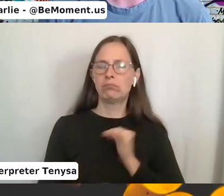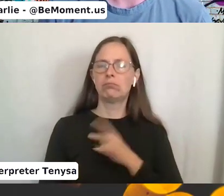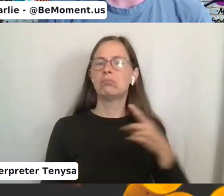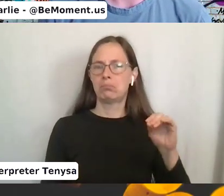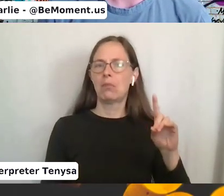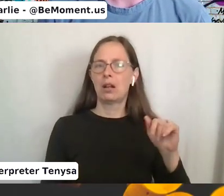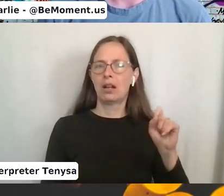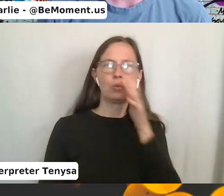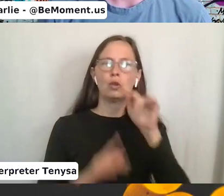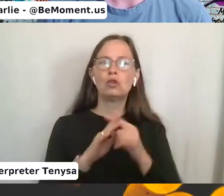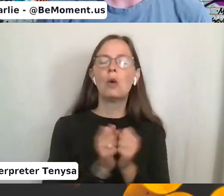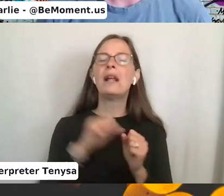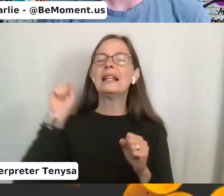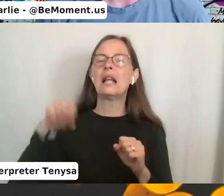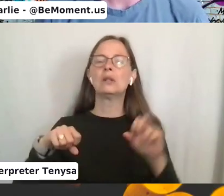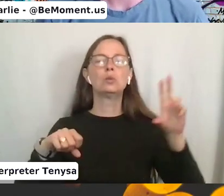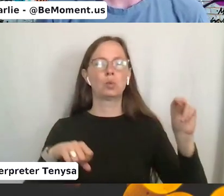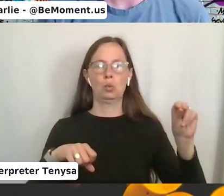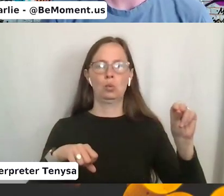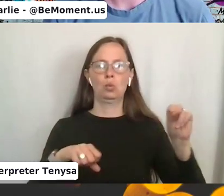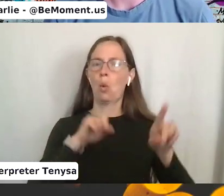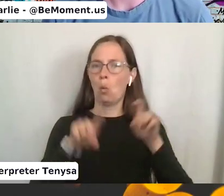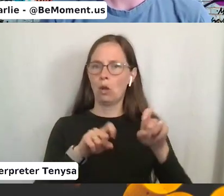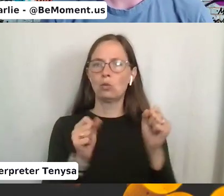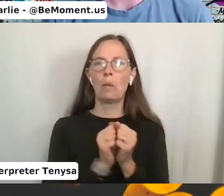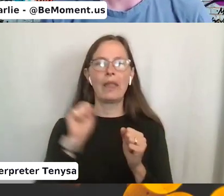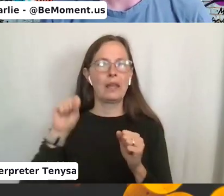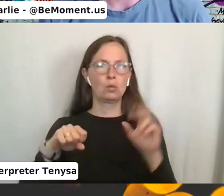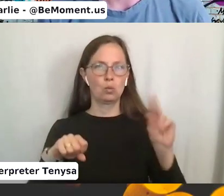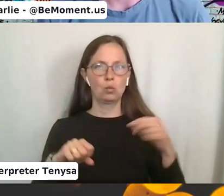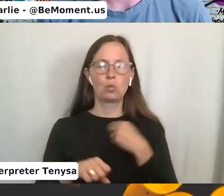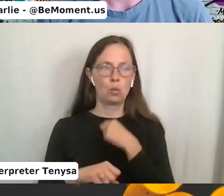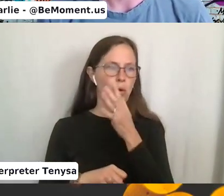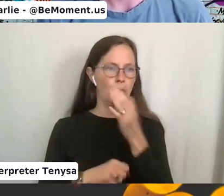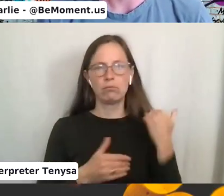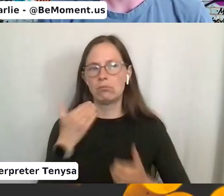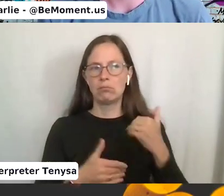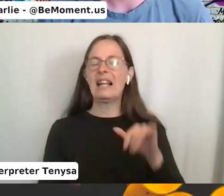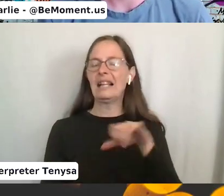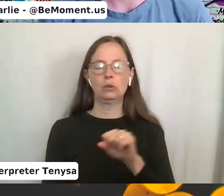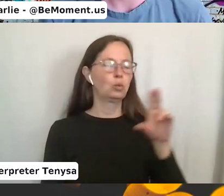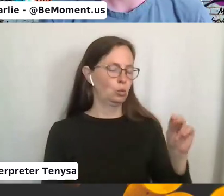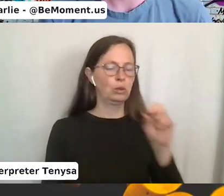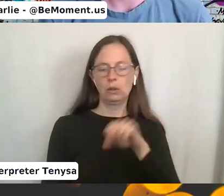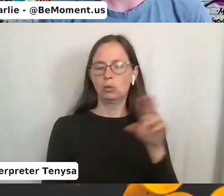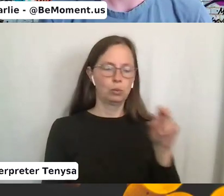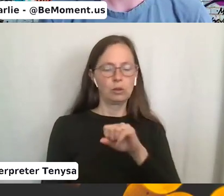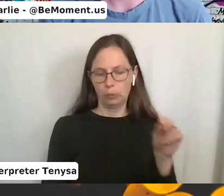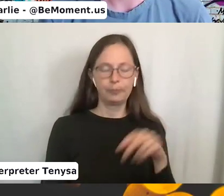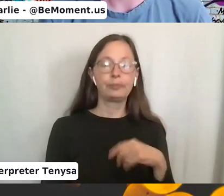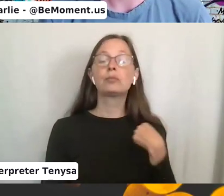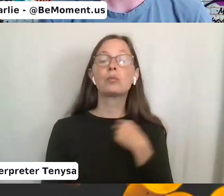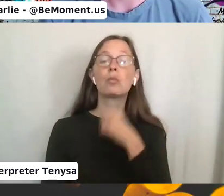some yes/no questions. We're going to blow through the yes/no questions. We are going to pull some